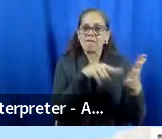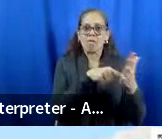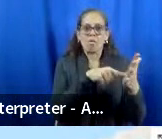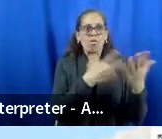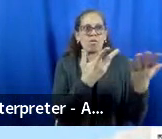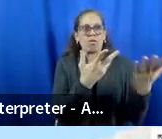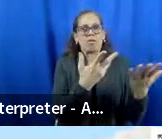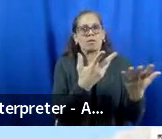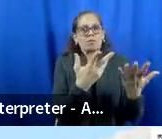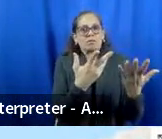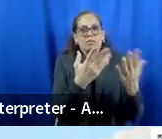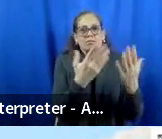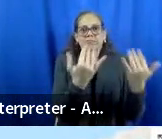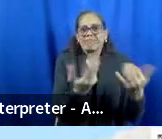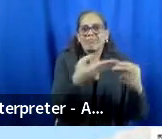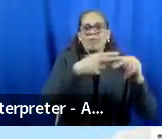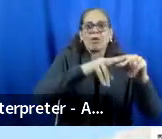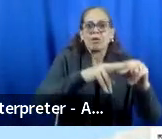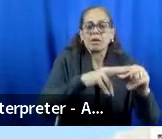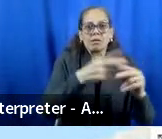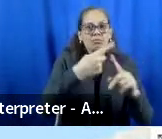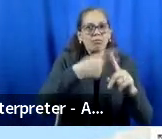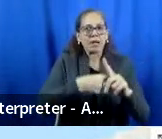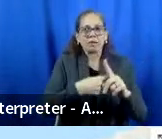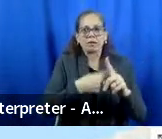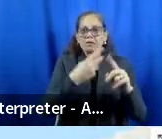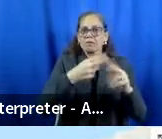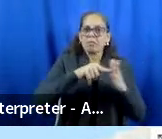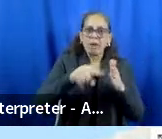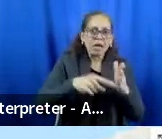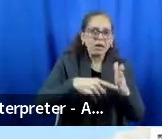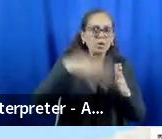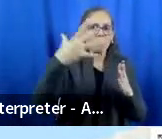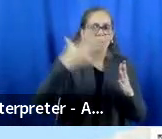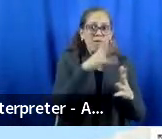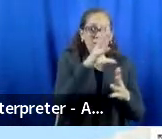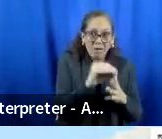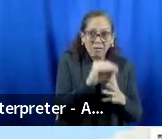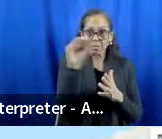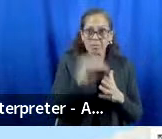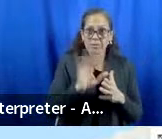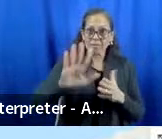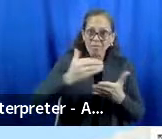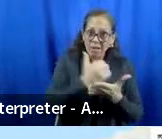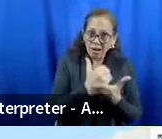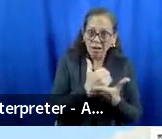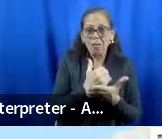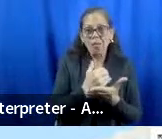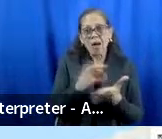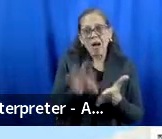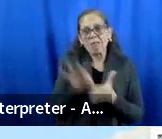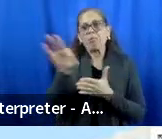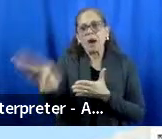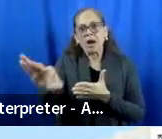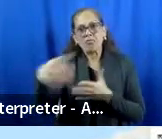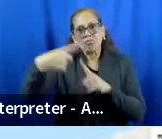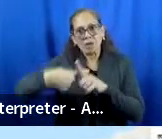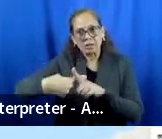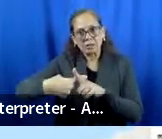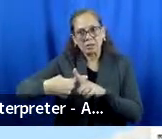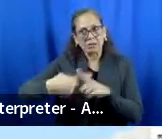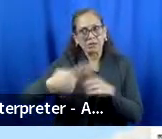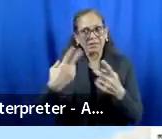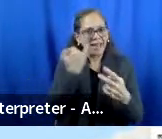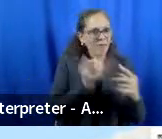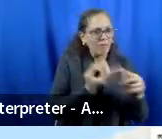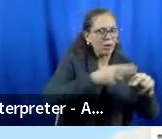even modest increases in rent because they're paying such a large proportion of their income towards their housing costs. So